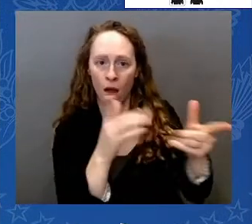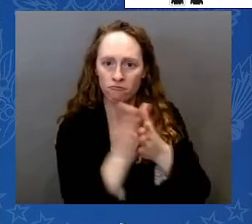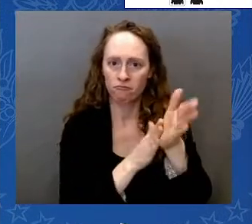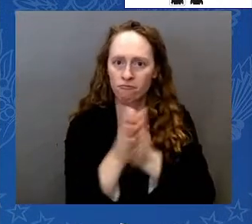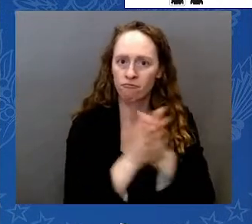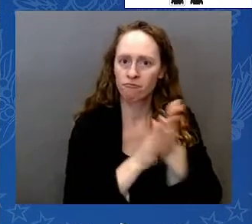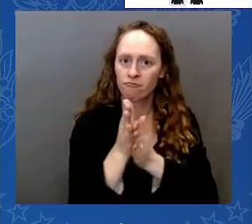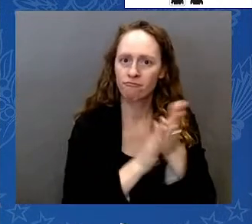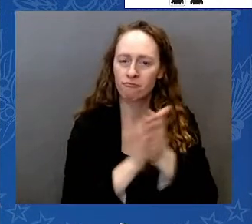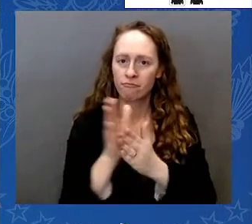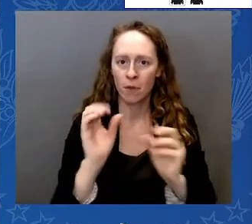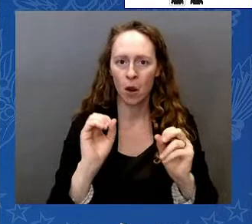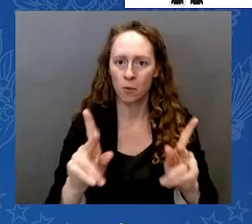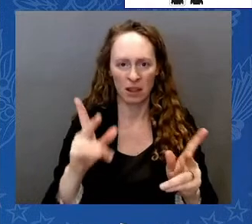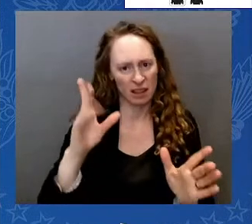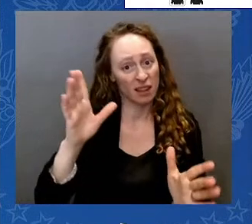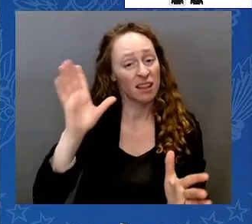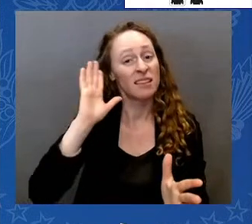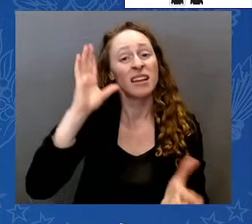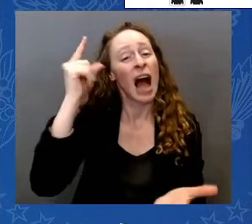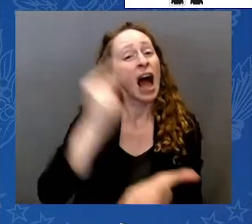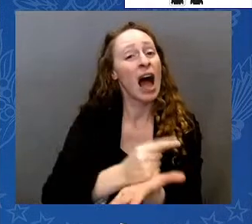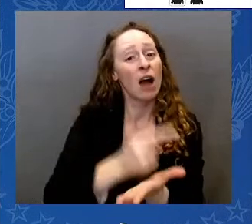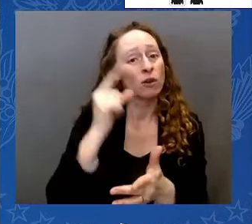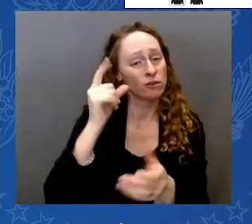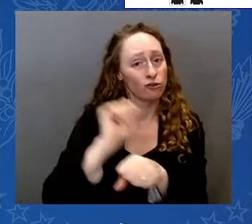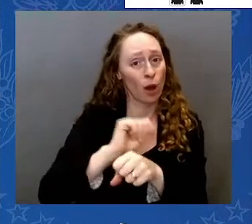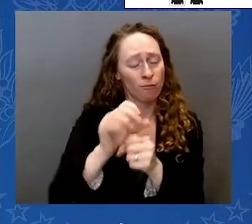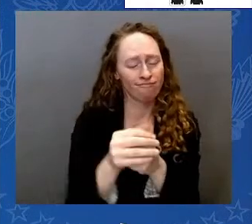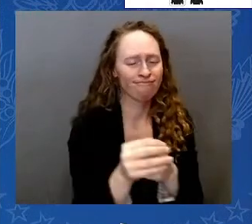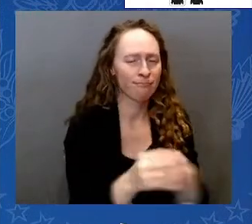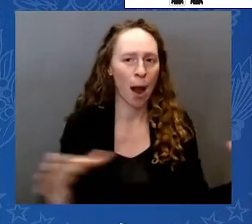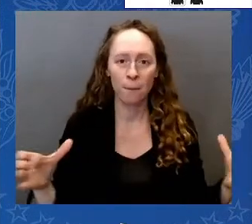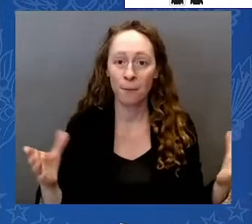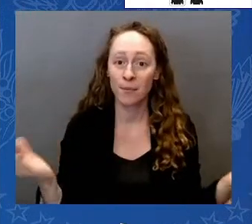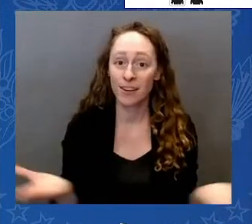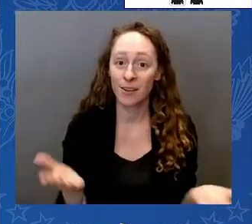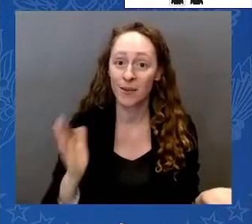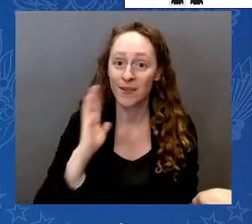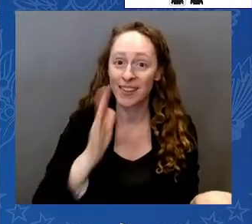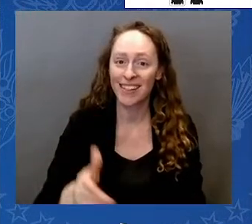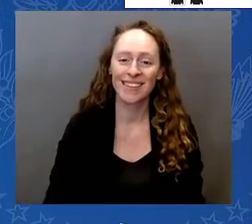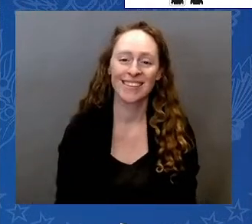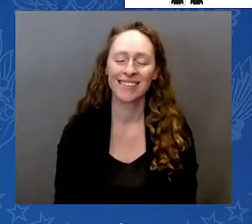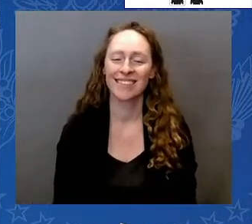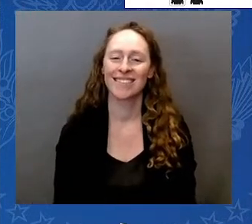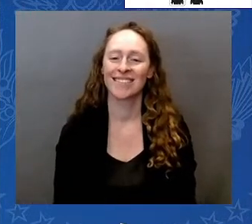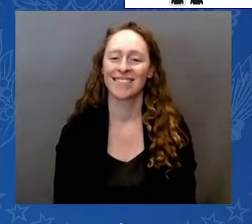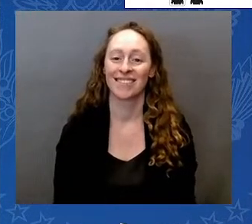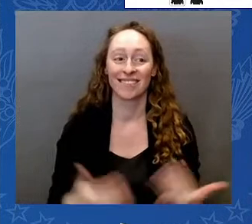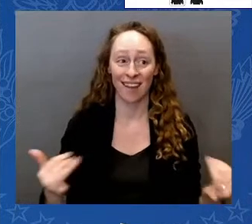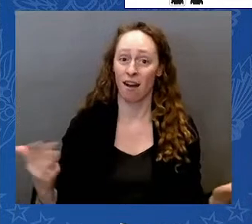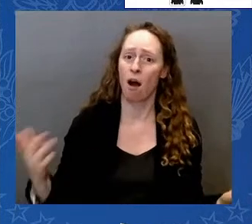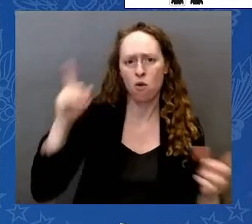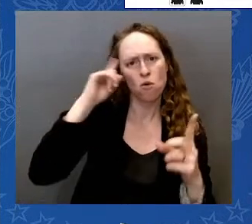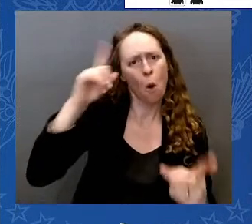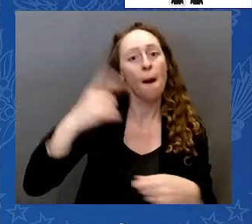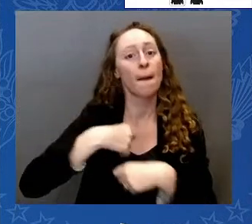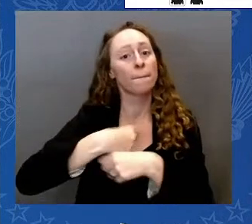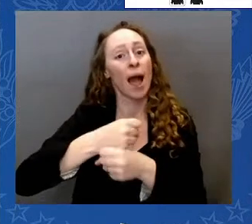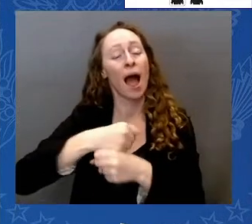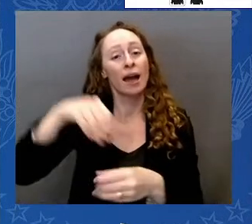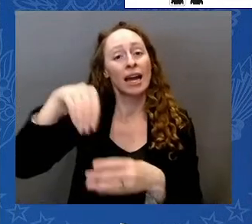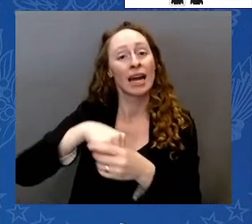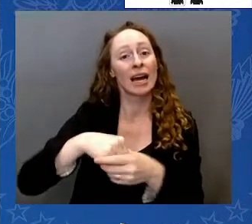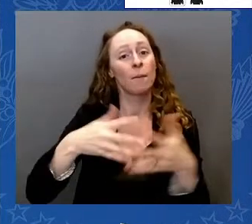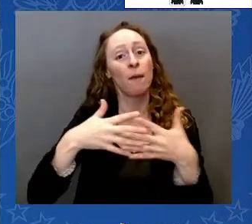across America, we're proving made in America isn't just a slogan, it's a reality. We're proving that our best days are ahead of us, not behind us. Just look at